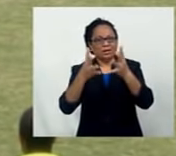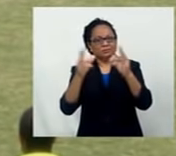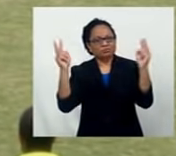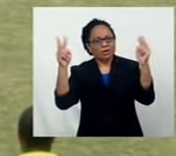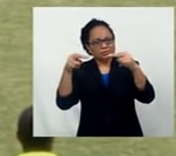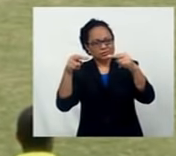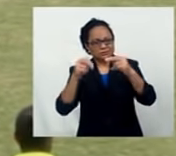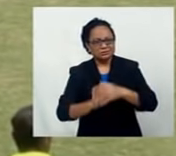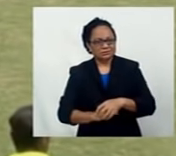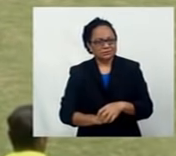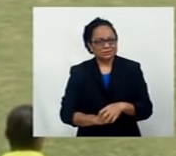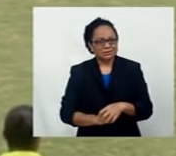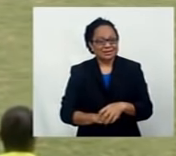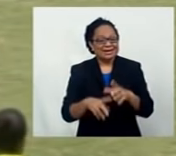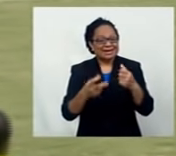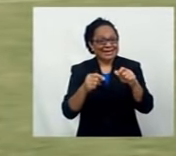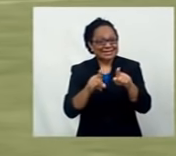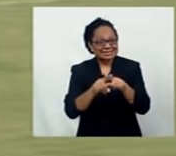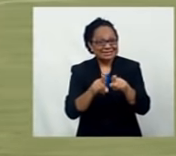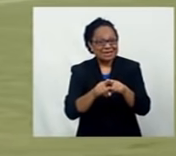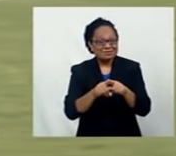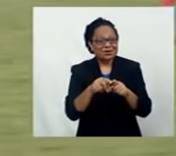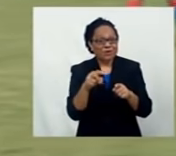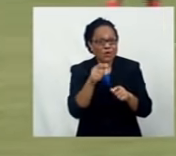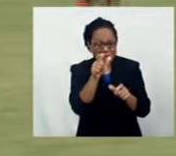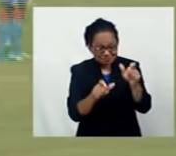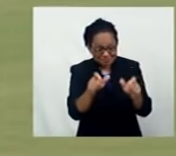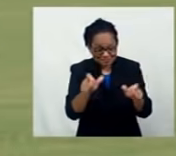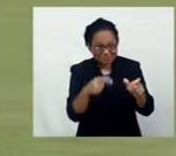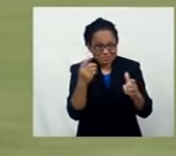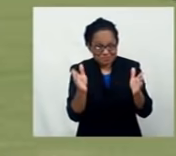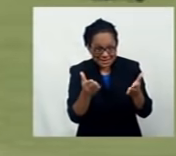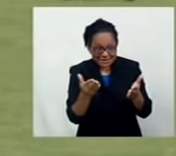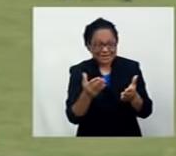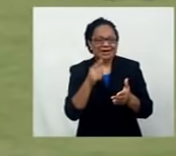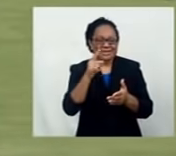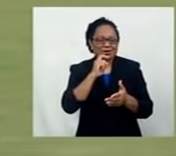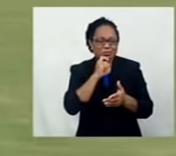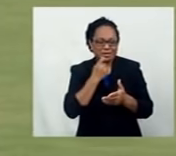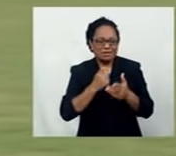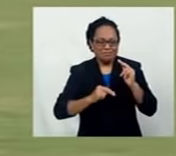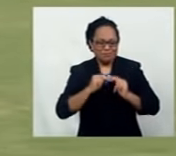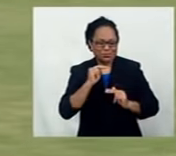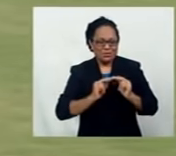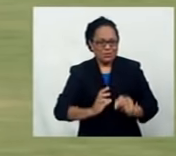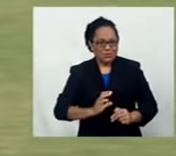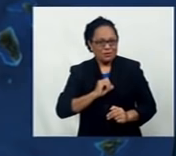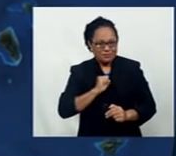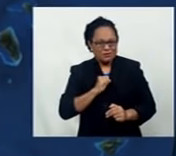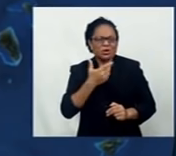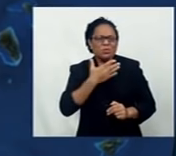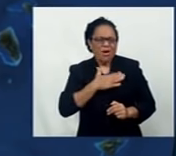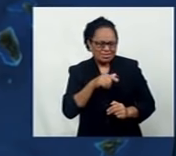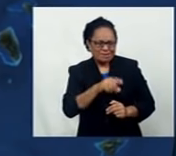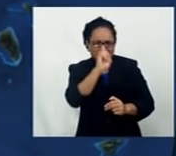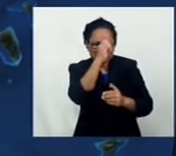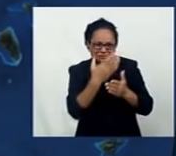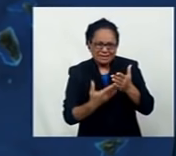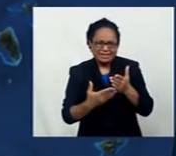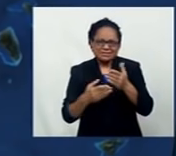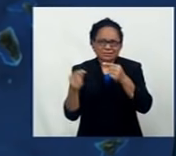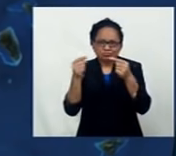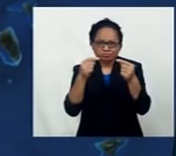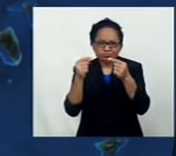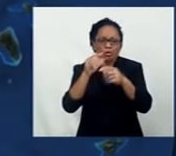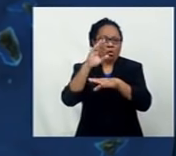also build the players' confidence and morale. We want to expose our players as much as possible in